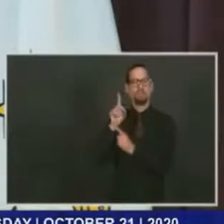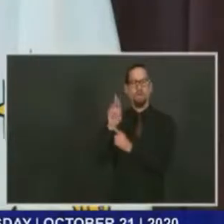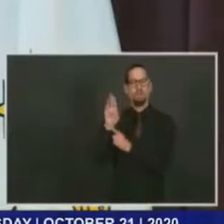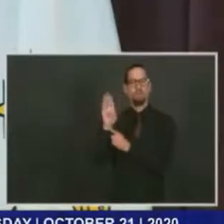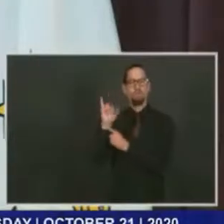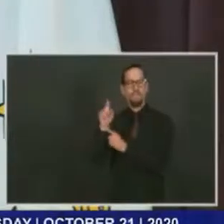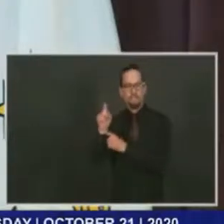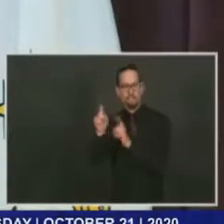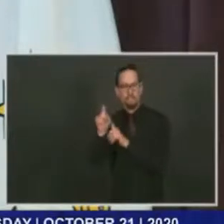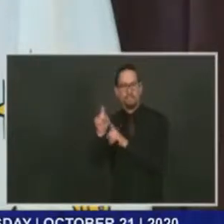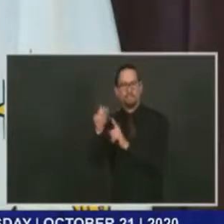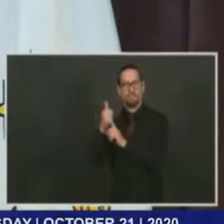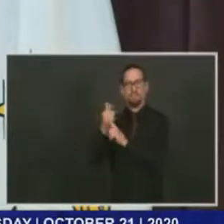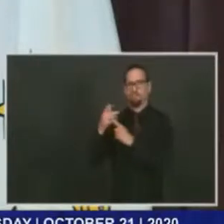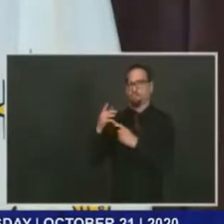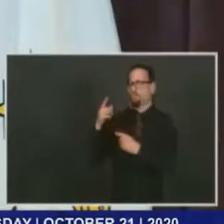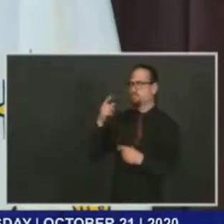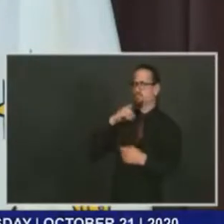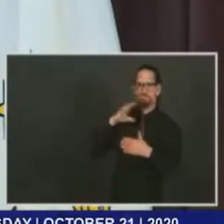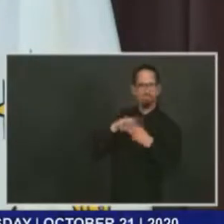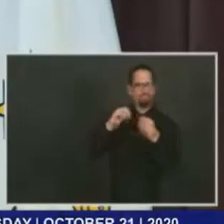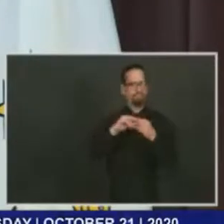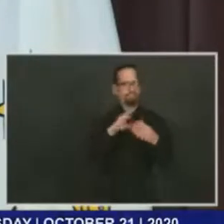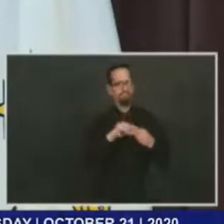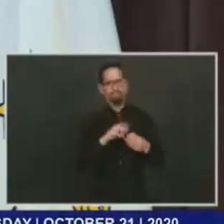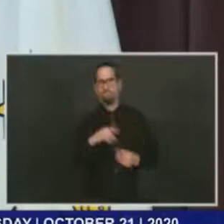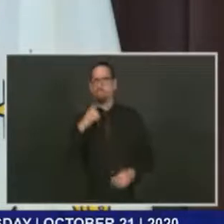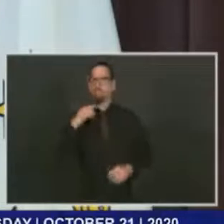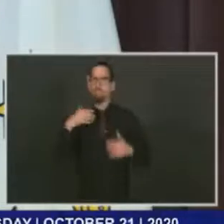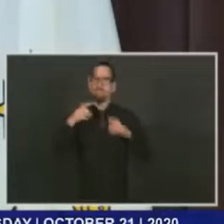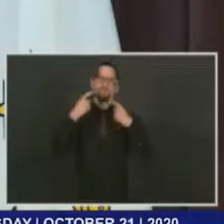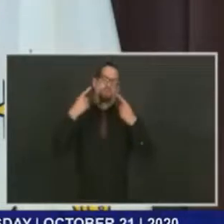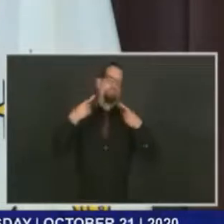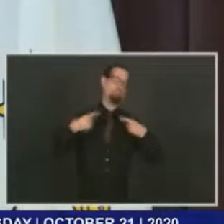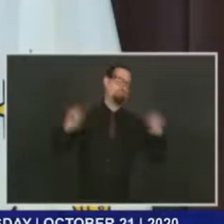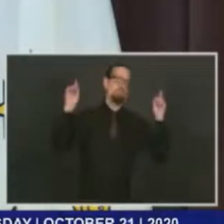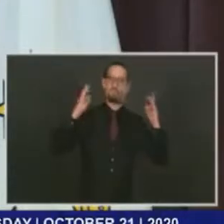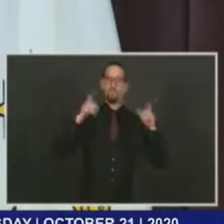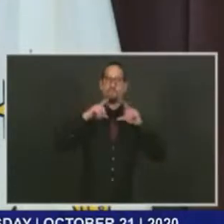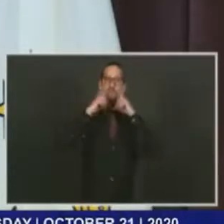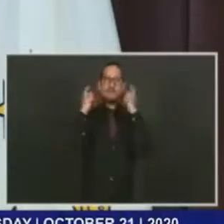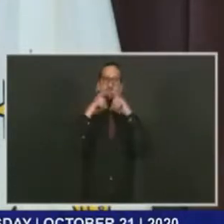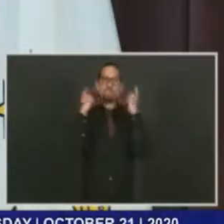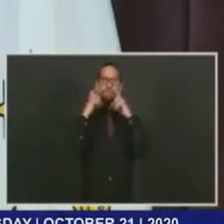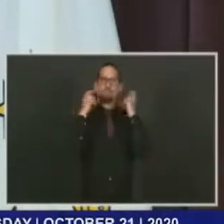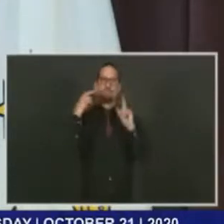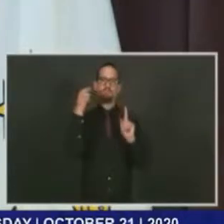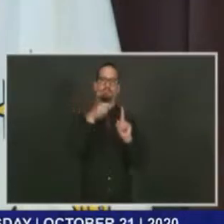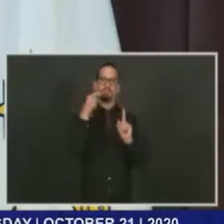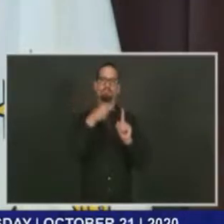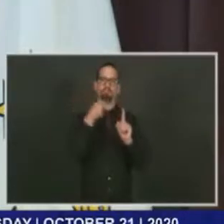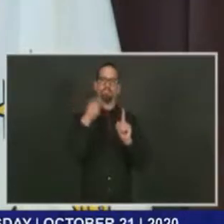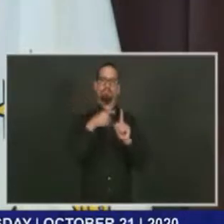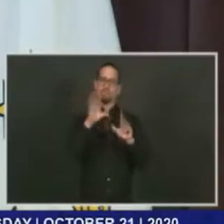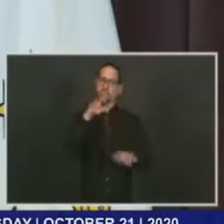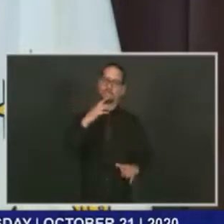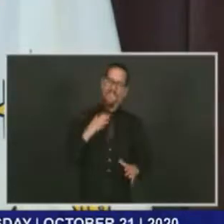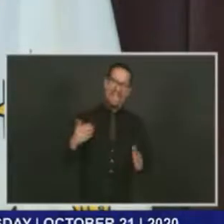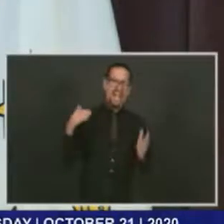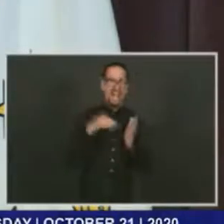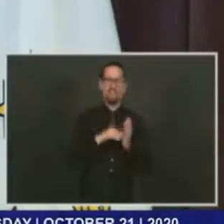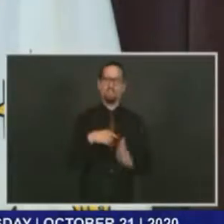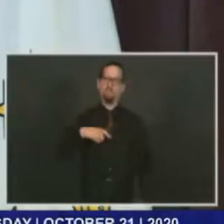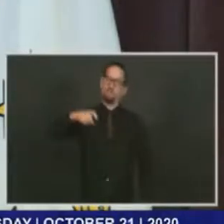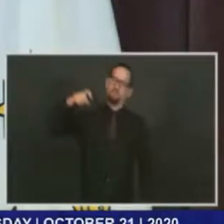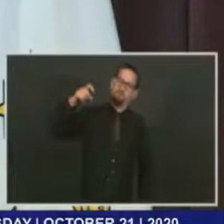that science of both stories. Wearing a mask works to stop transmission. And when you stay